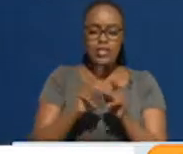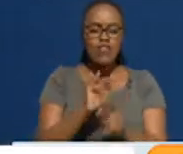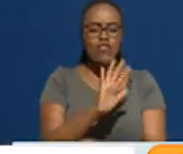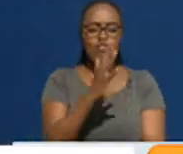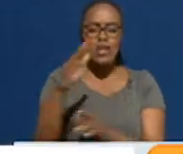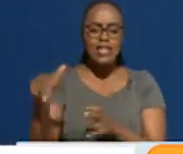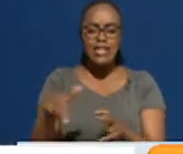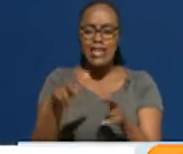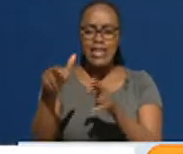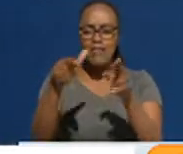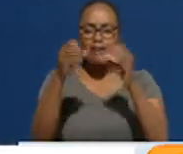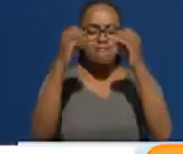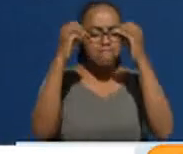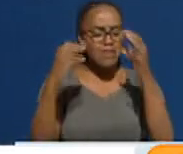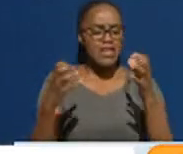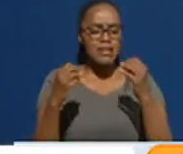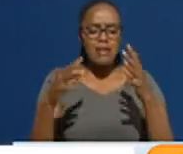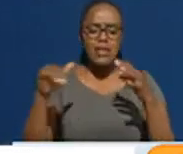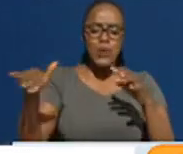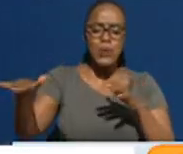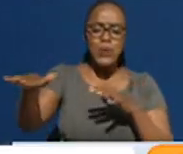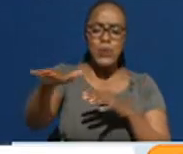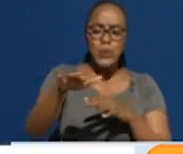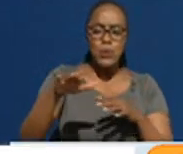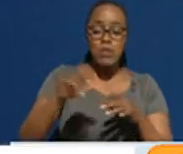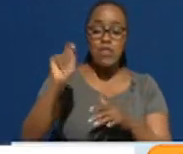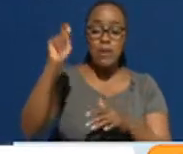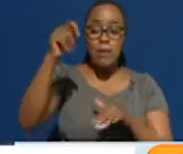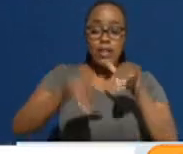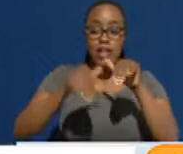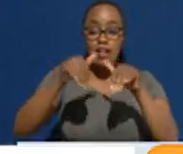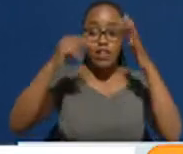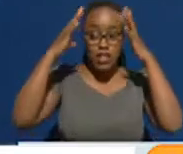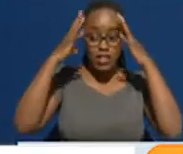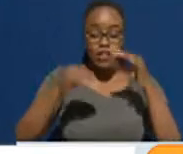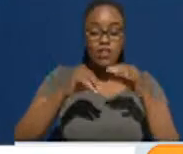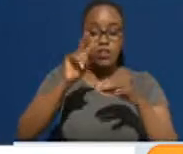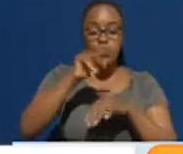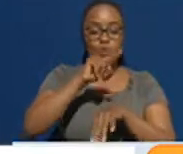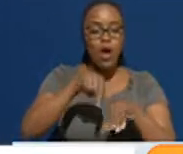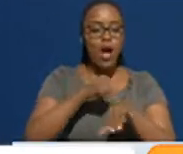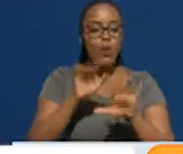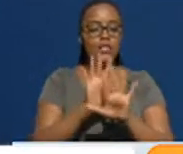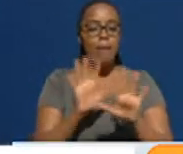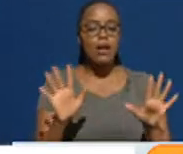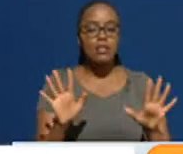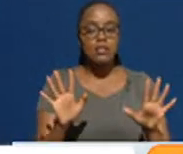rivers, islands, and whatever you have. The presidential election is determined within 2 hours.